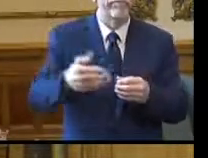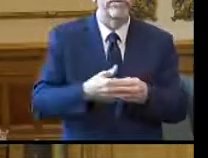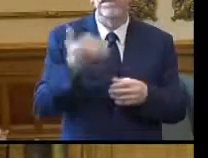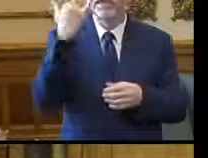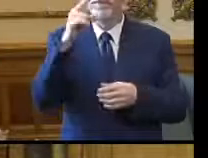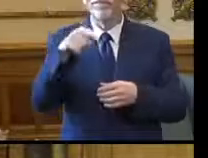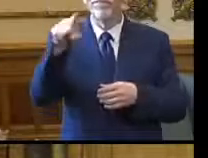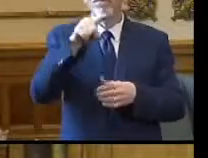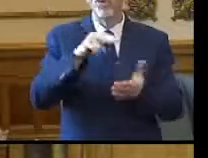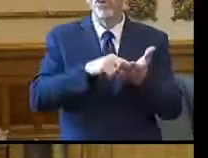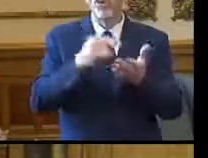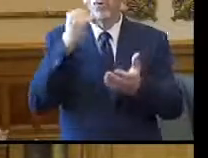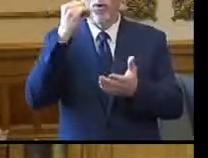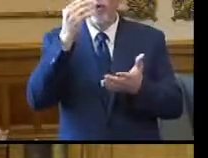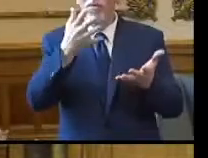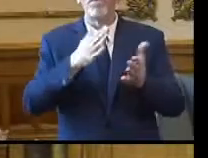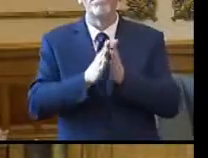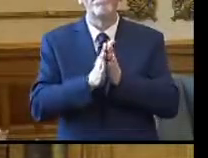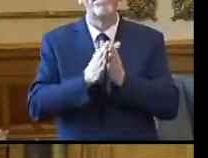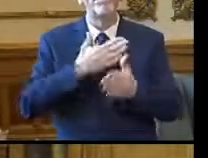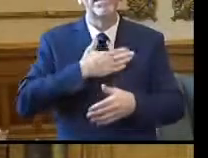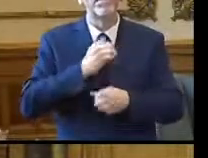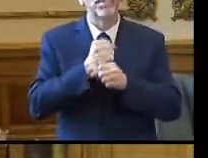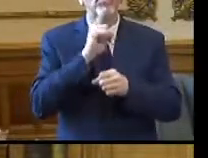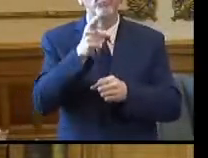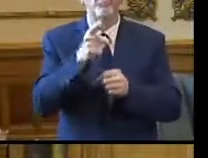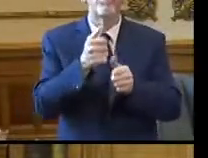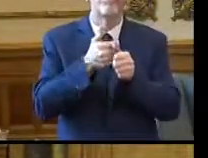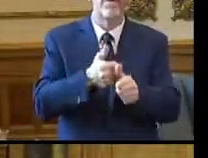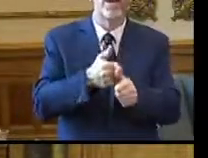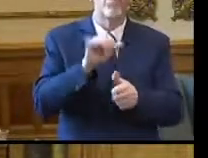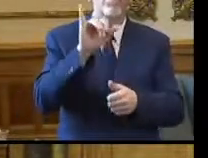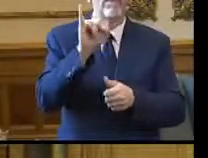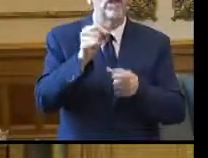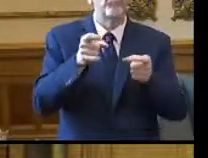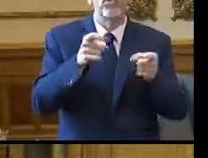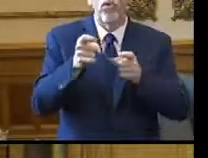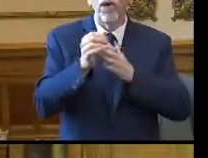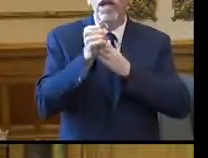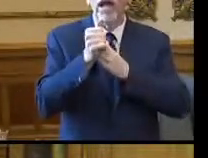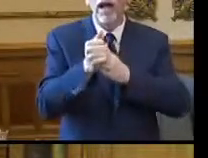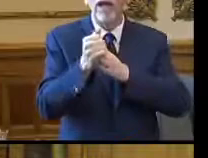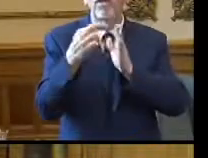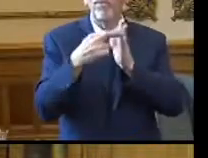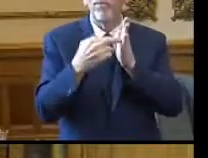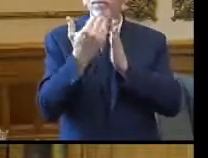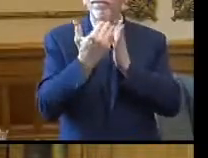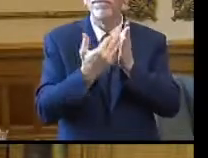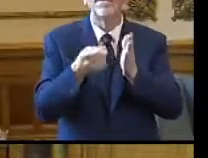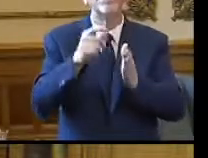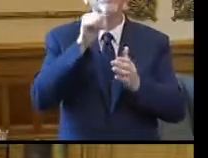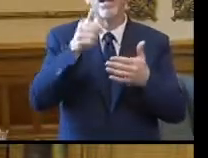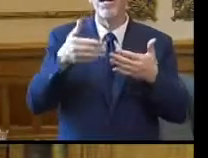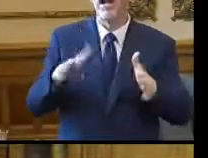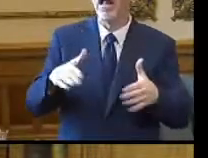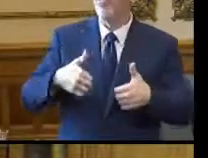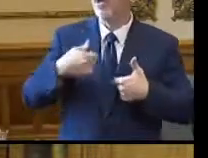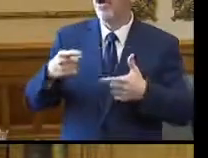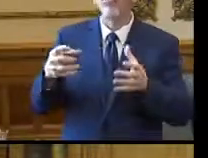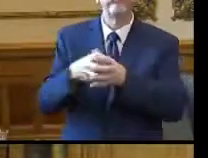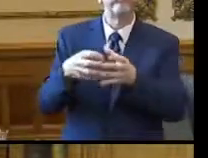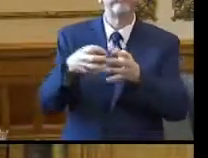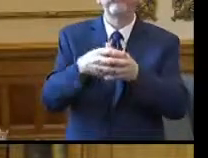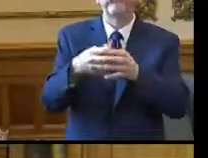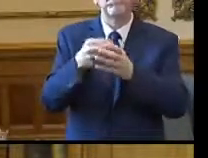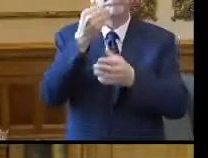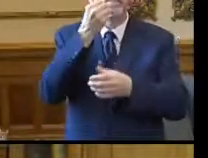care facility, please be sure that you are following the infection controls guidance. Please make sure that you're not letting your residents get together for